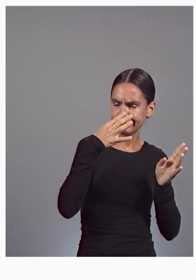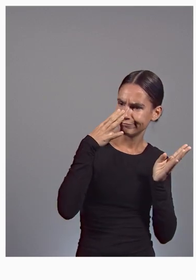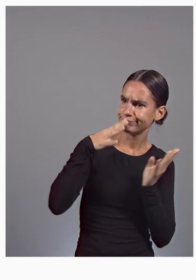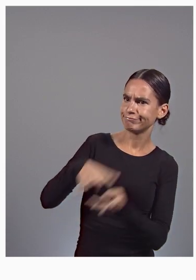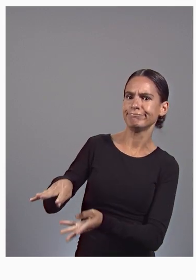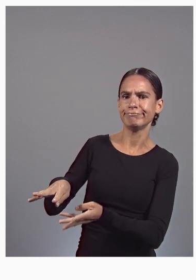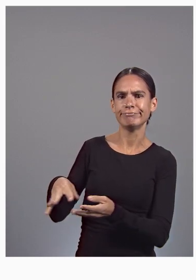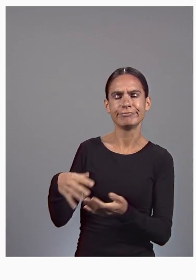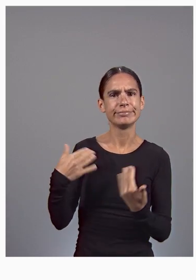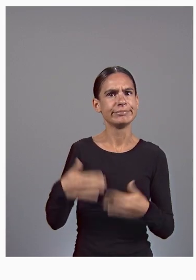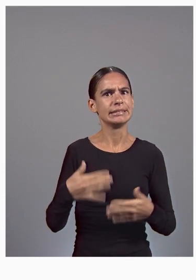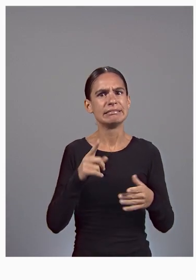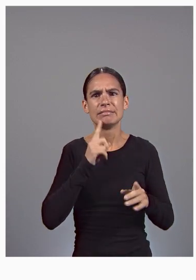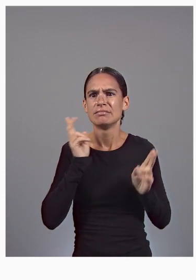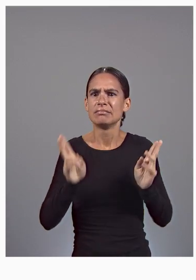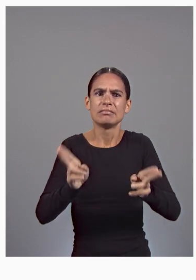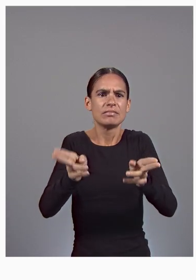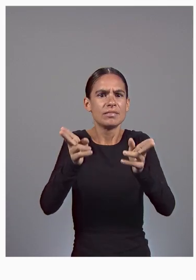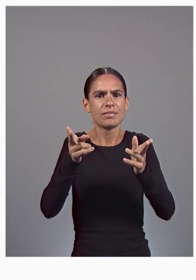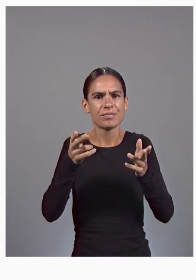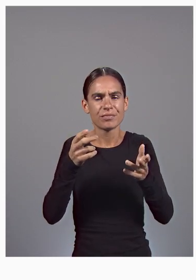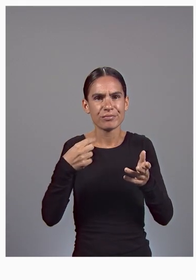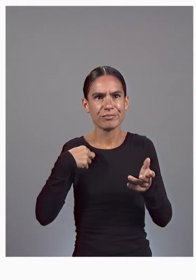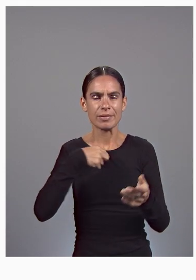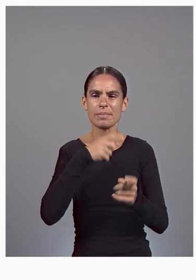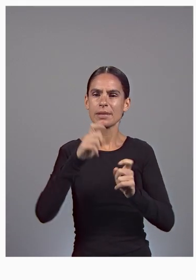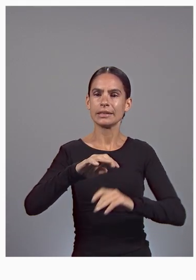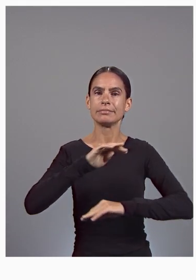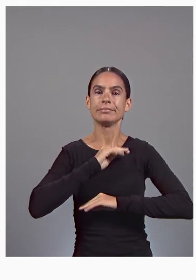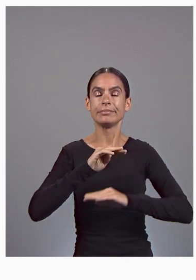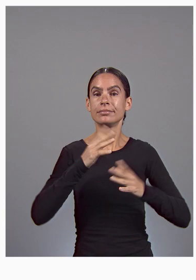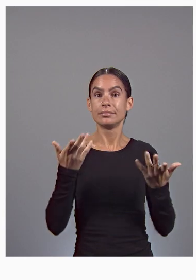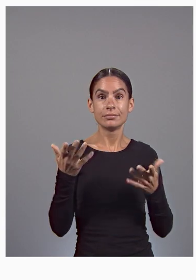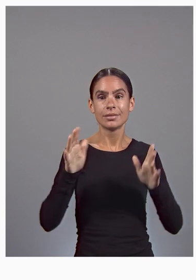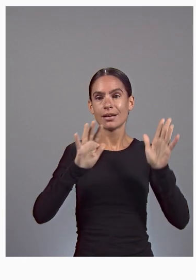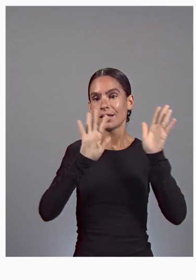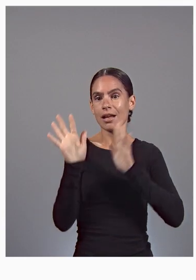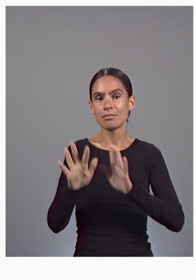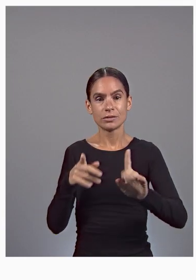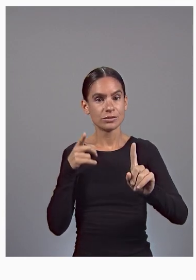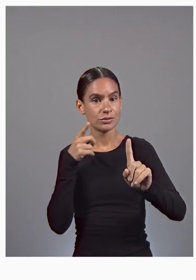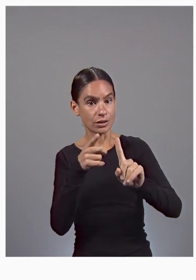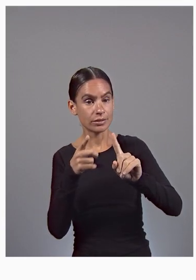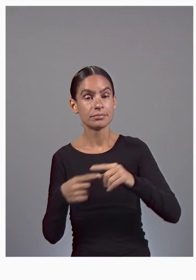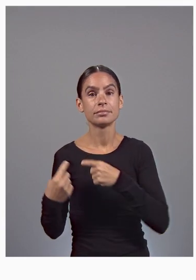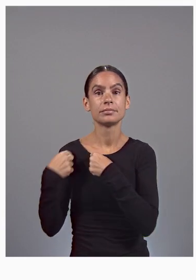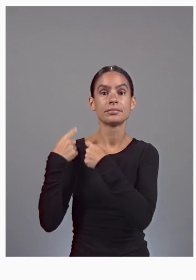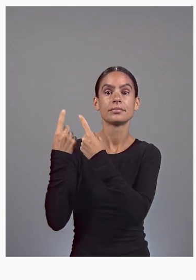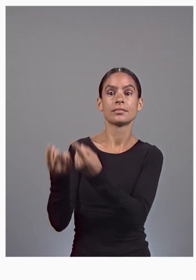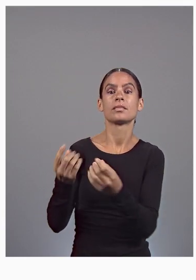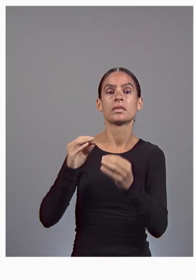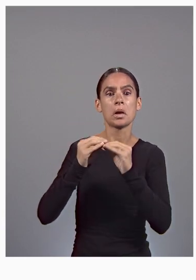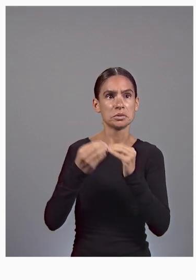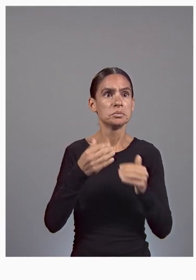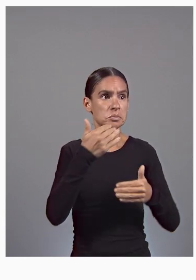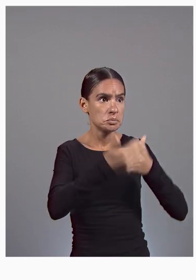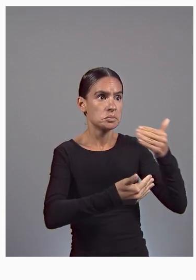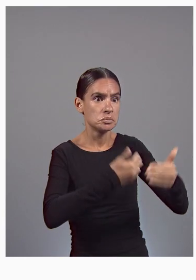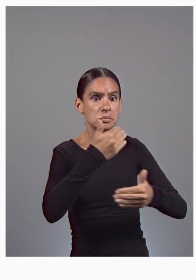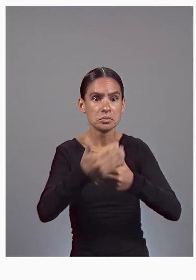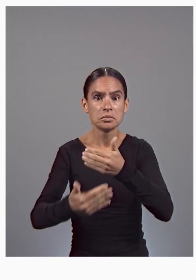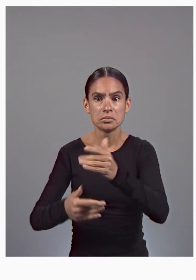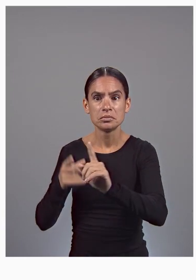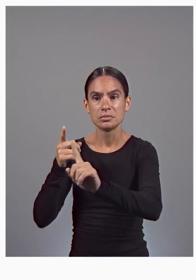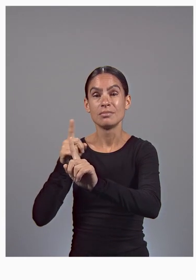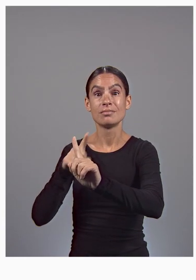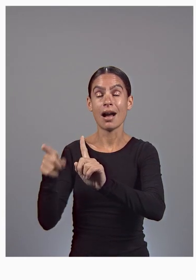urgency required from all of us to meet climate targets. And while organizations are moving in the right direction, they